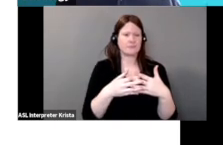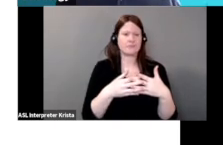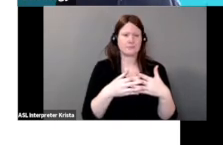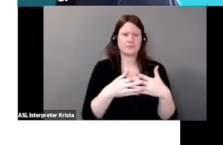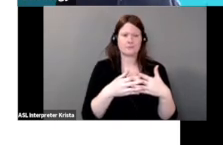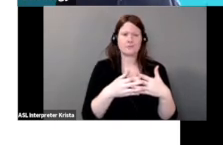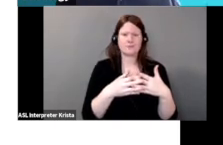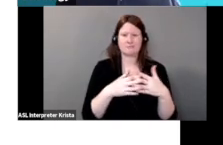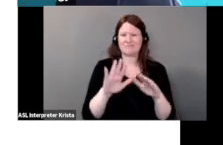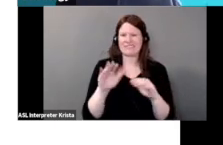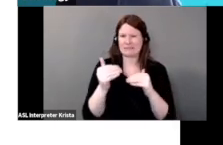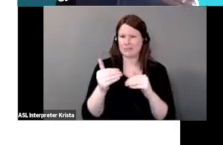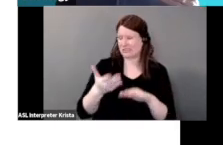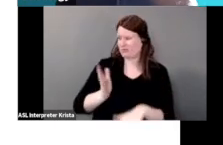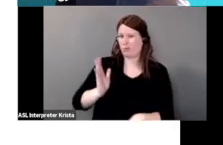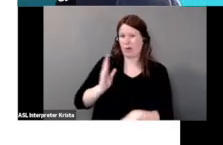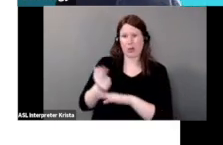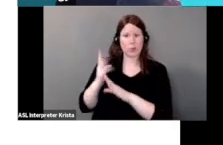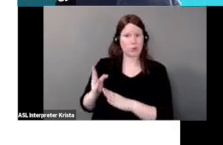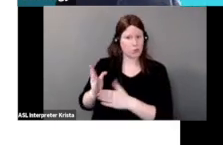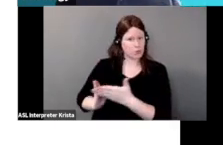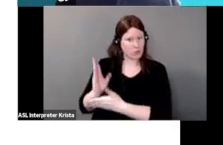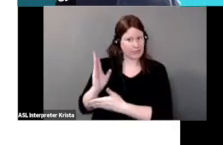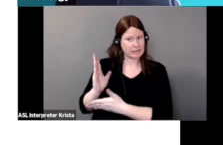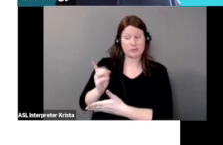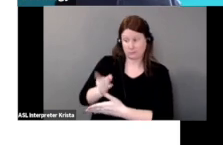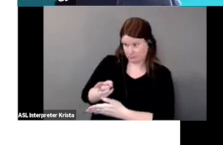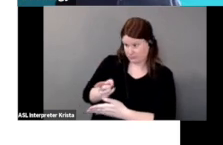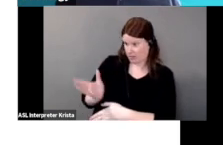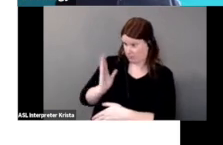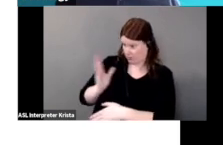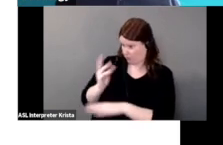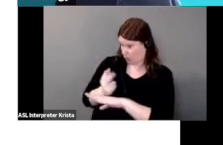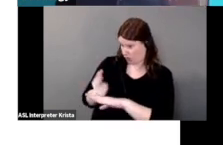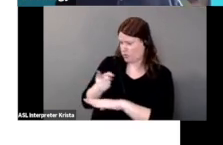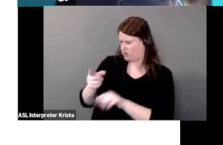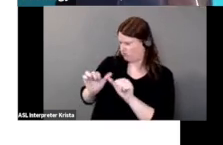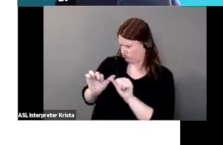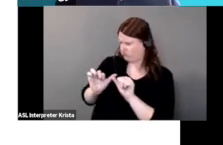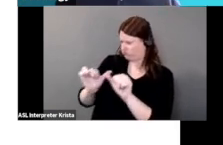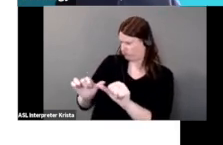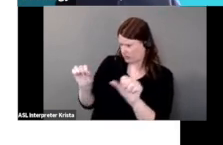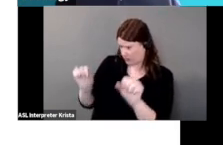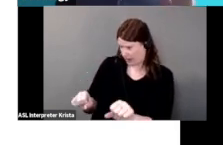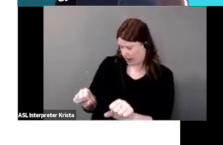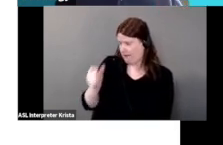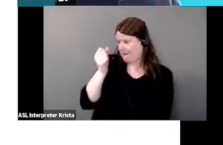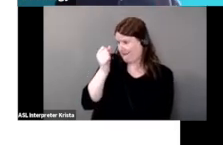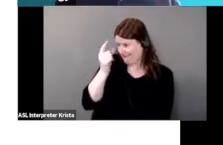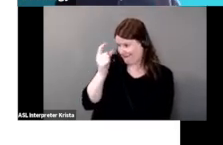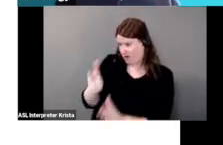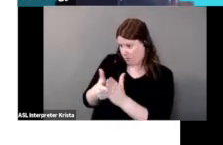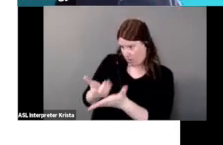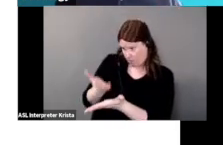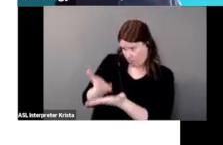rights, which basically say you can continue doing what you have been doing if you can prove that you